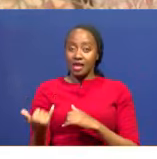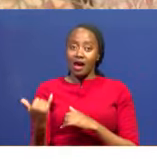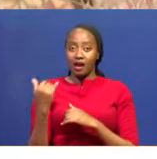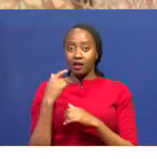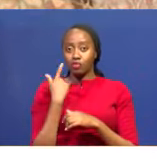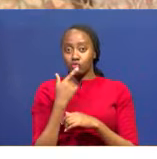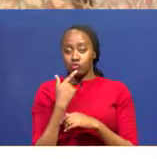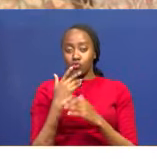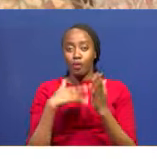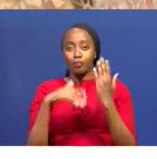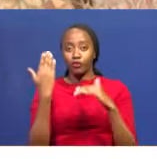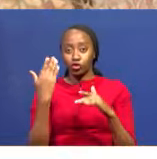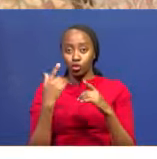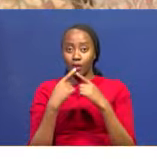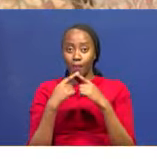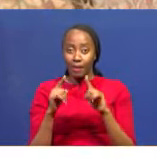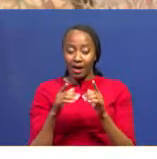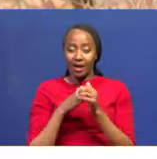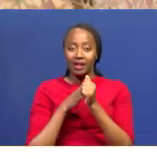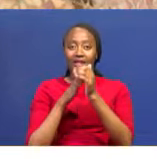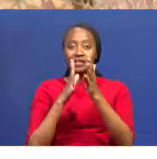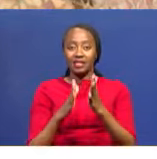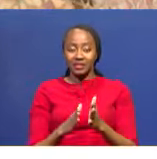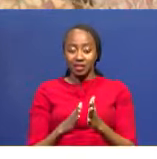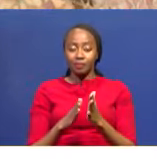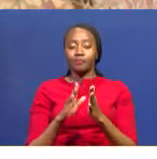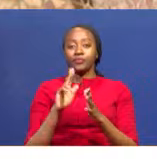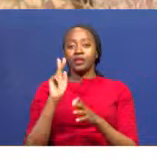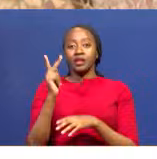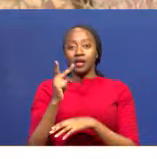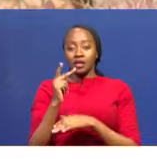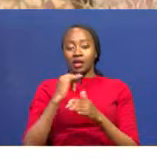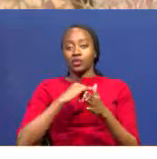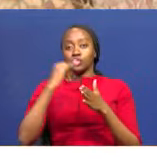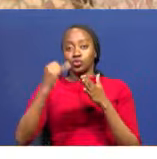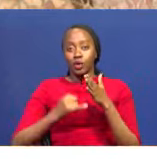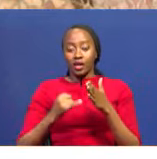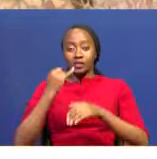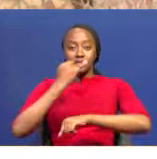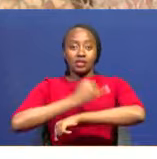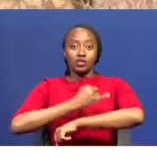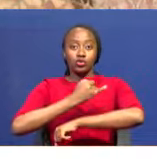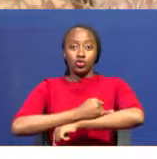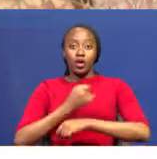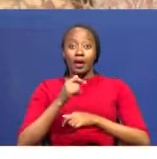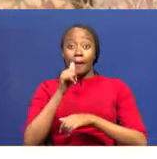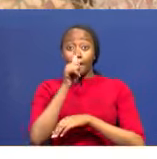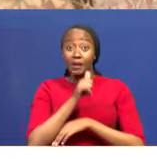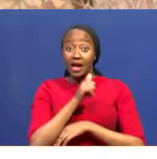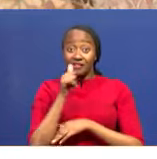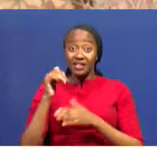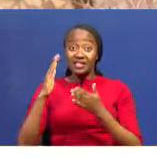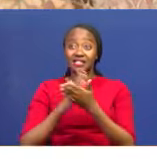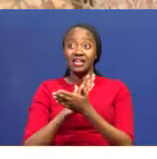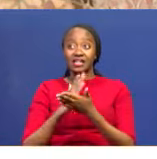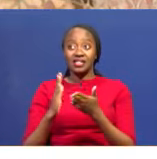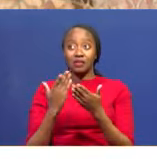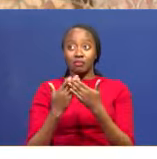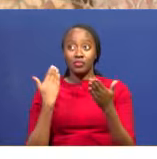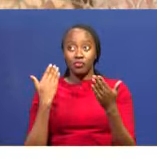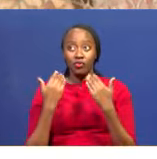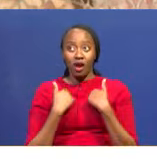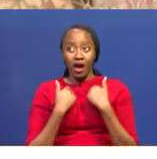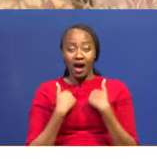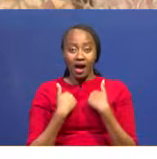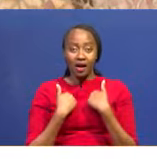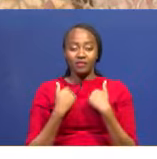thought leadership at the Kenya Insurance Training Institute. In the private sector, he proved to be a trailblazer. From